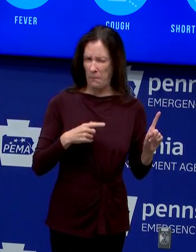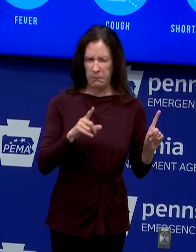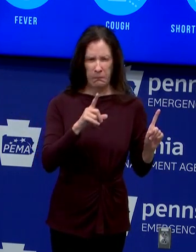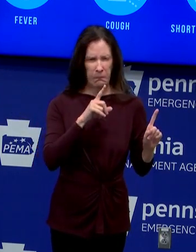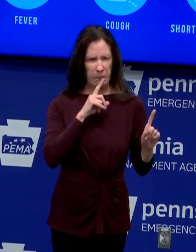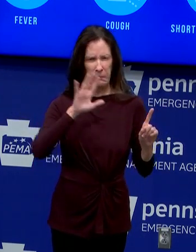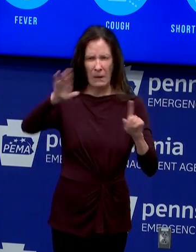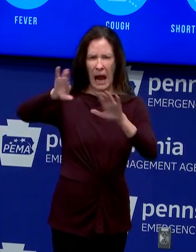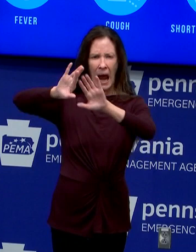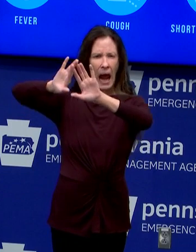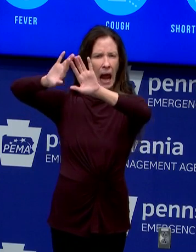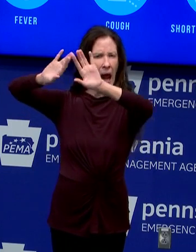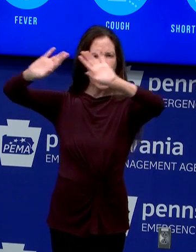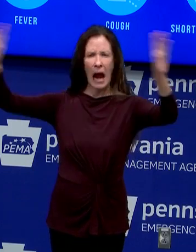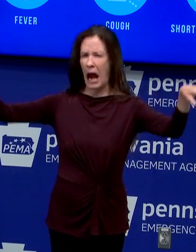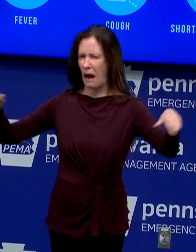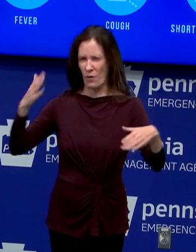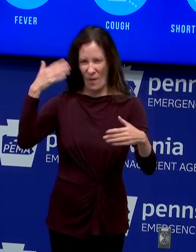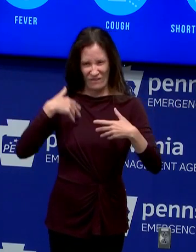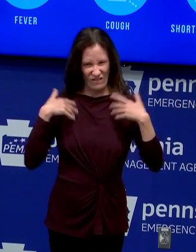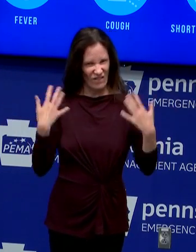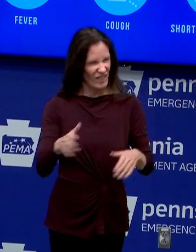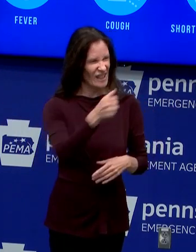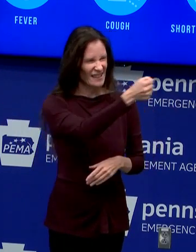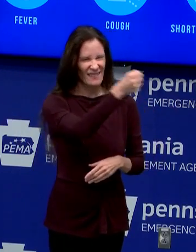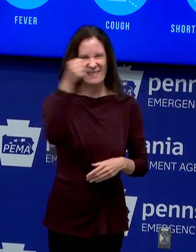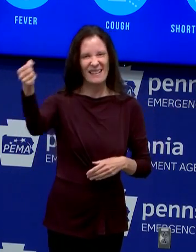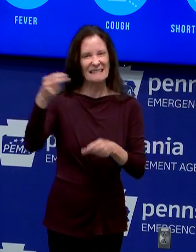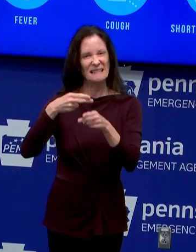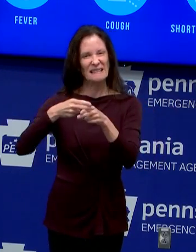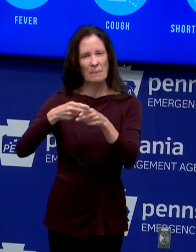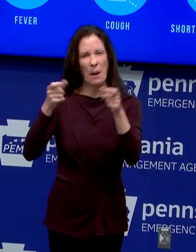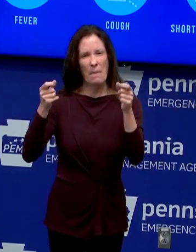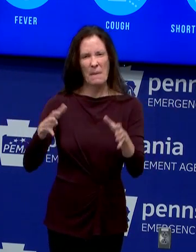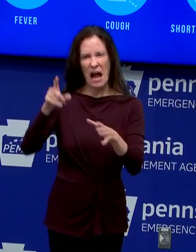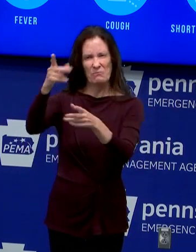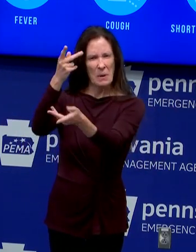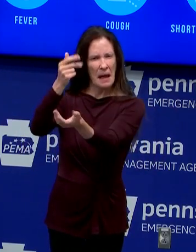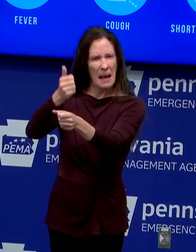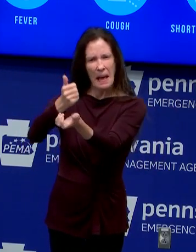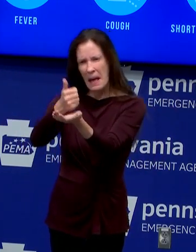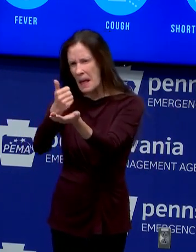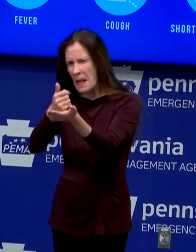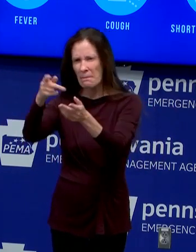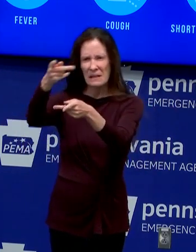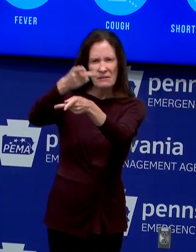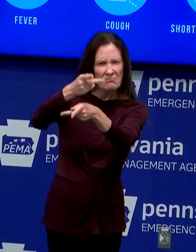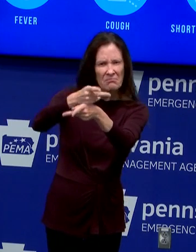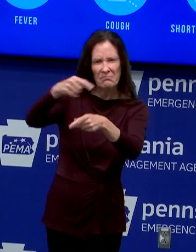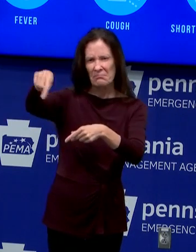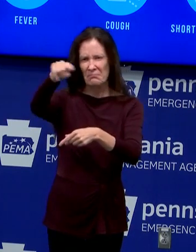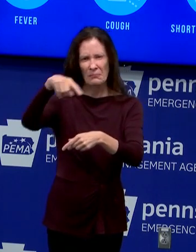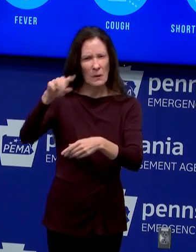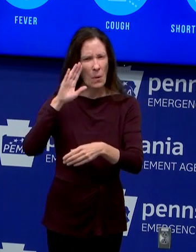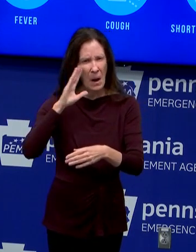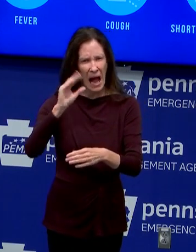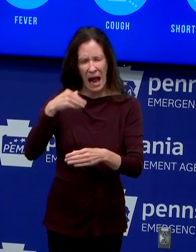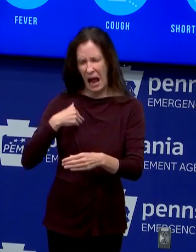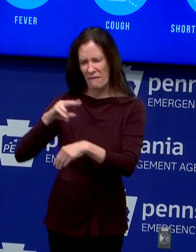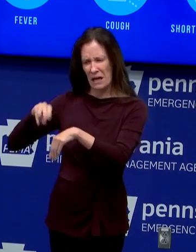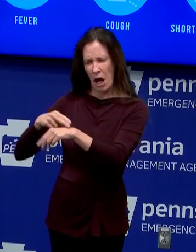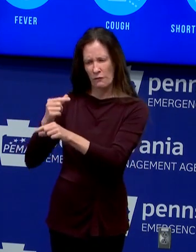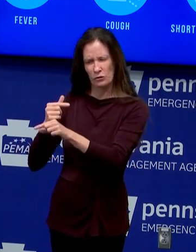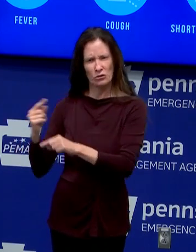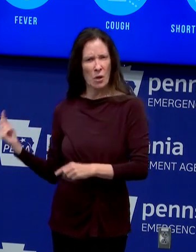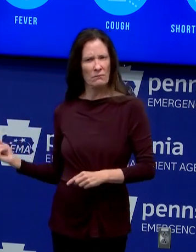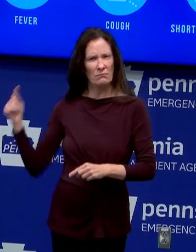put in the temporary manager who's arriving there today, as well as the National Guard. We'll take